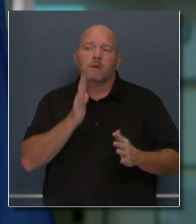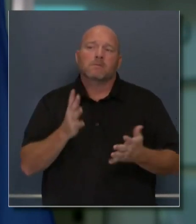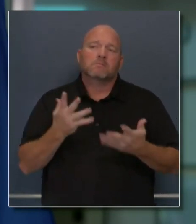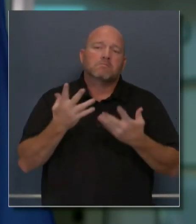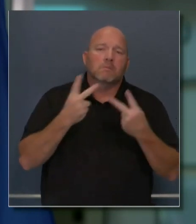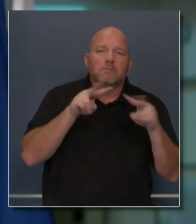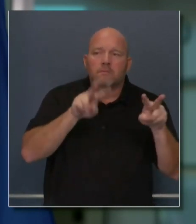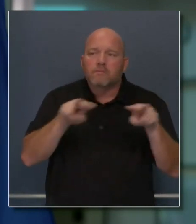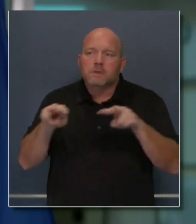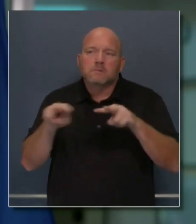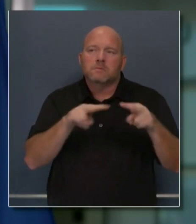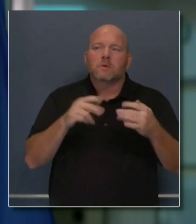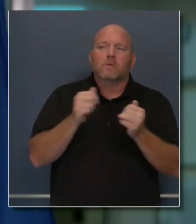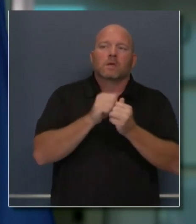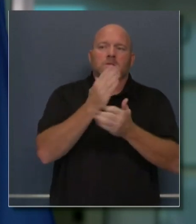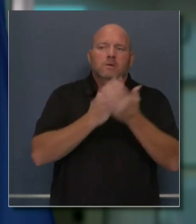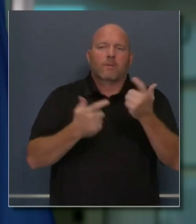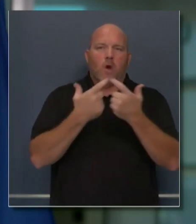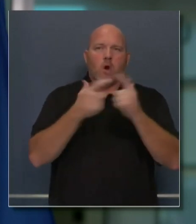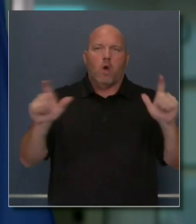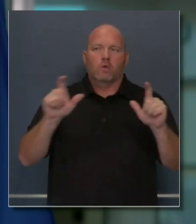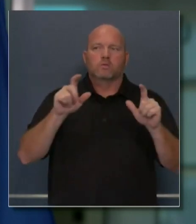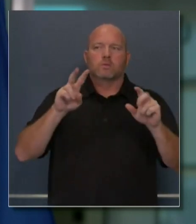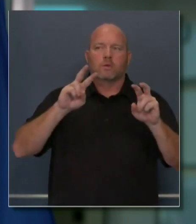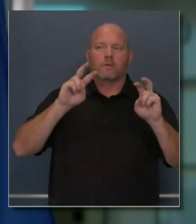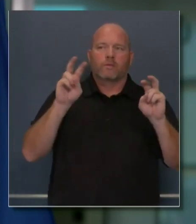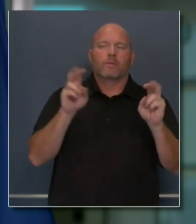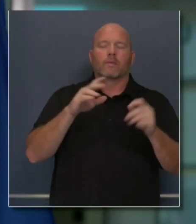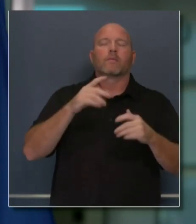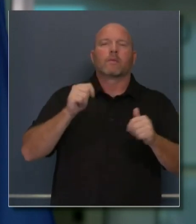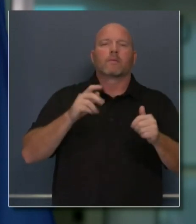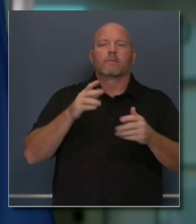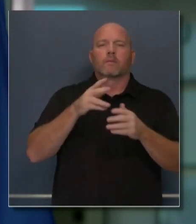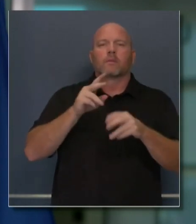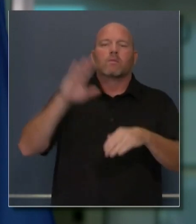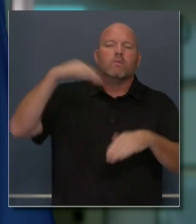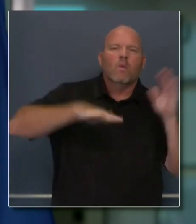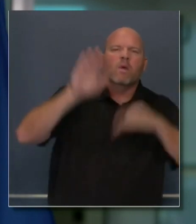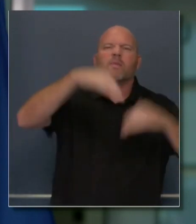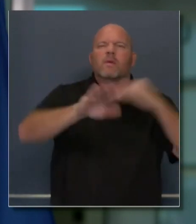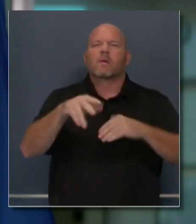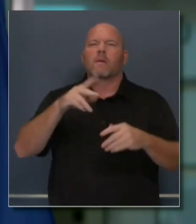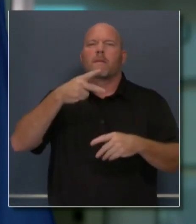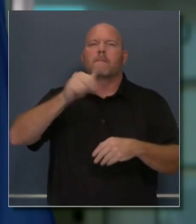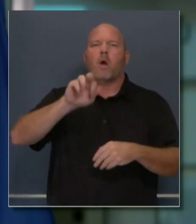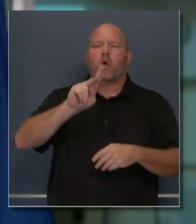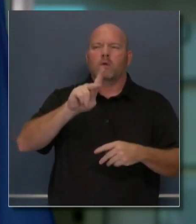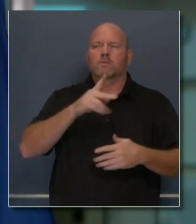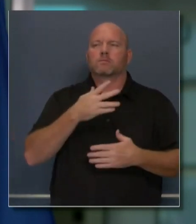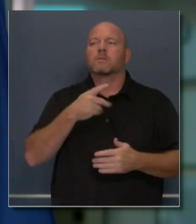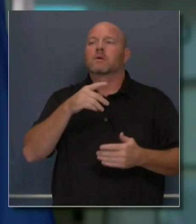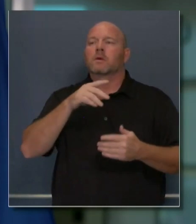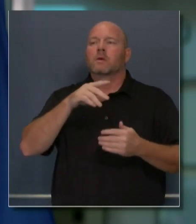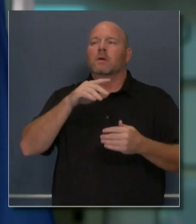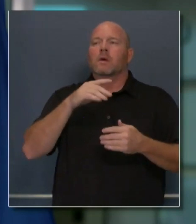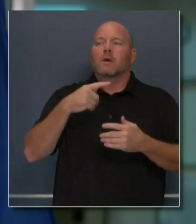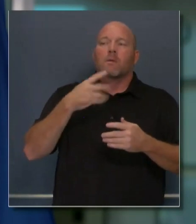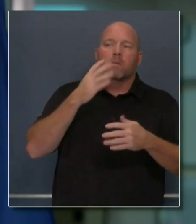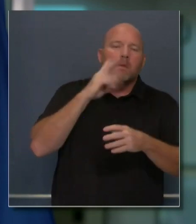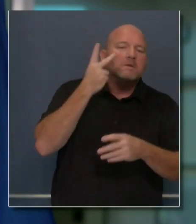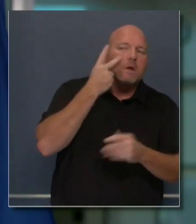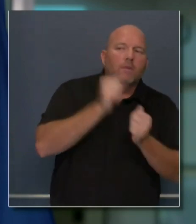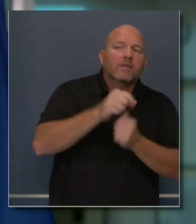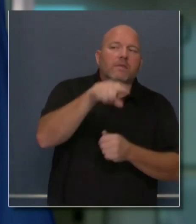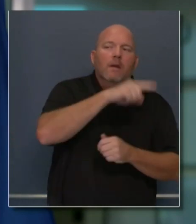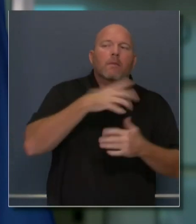larger theme parks, continuing those conversations back and forth. We continue in good faith to try to work to